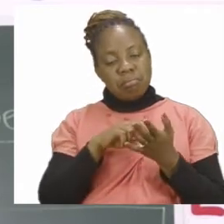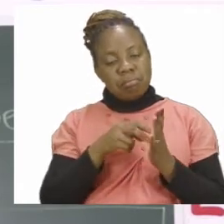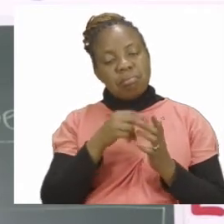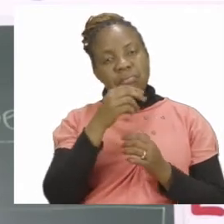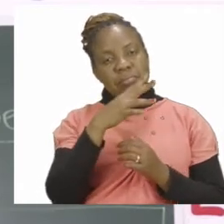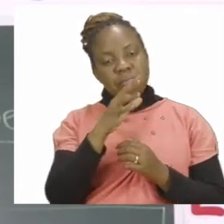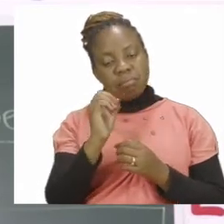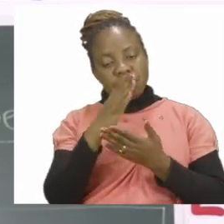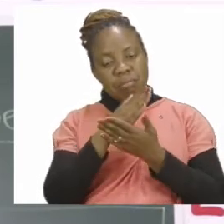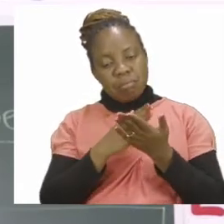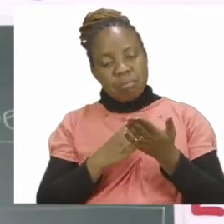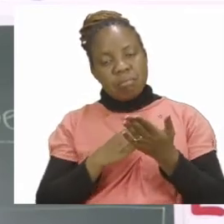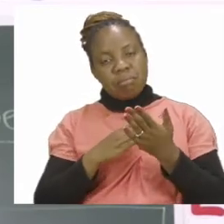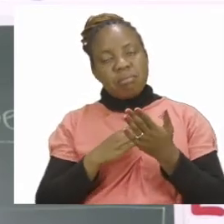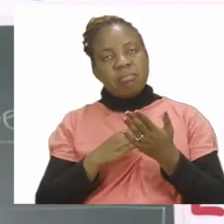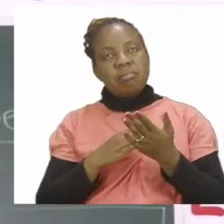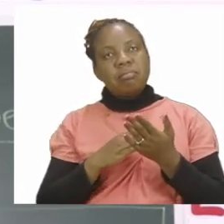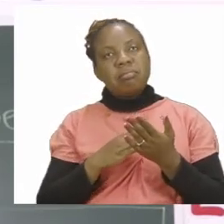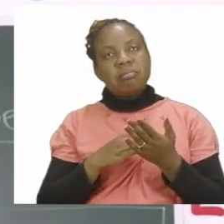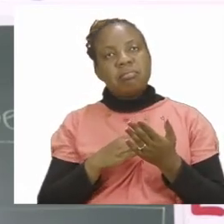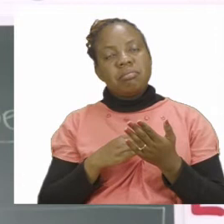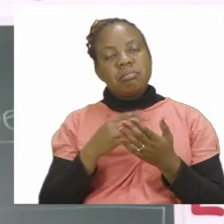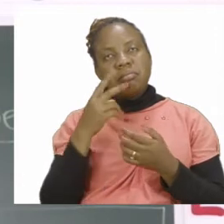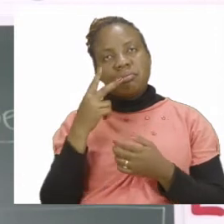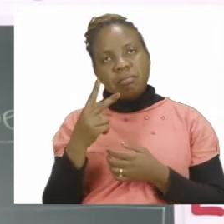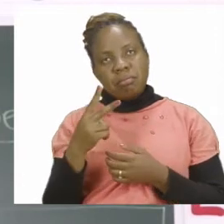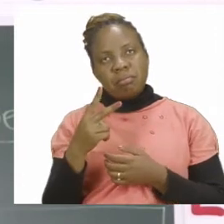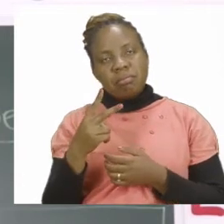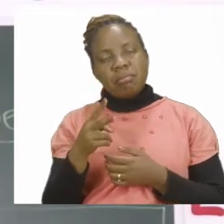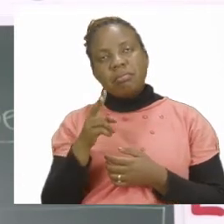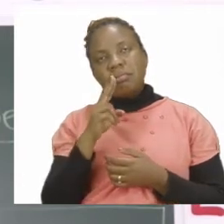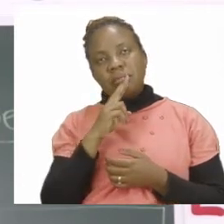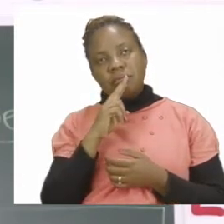25. So, we say 50 divided by 2 equals